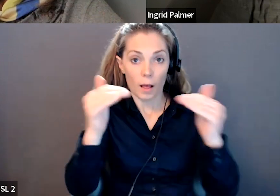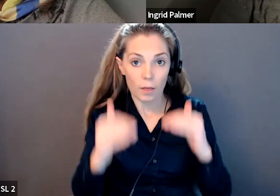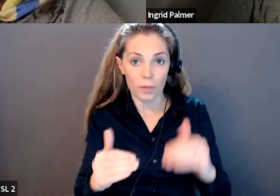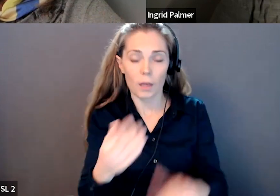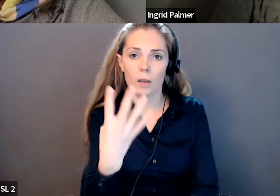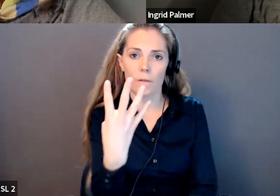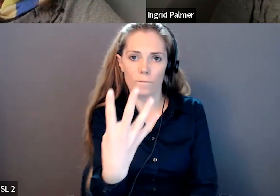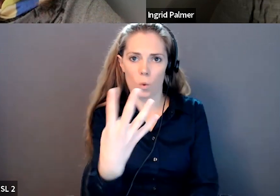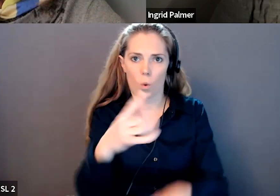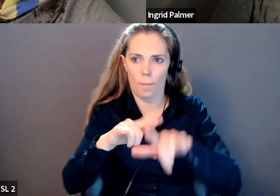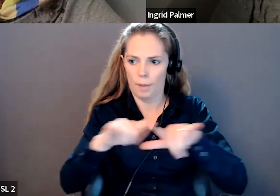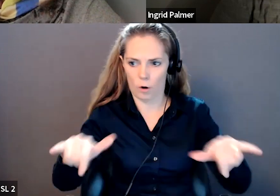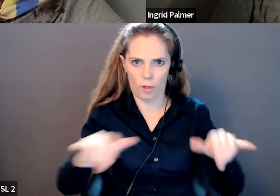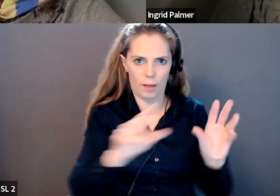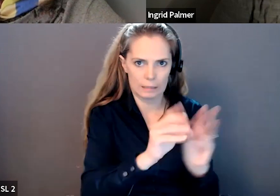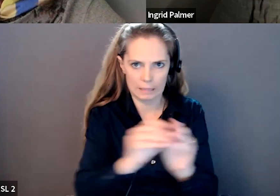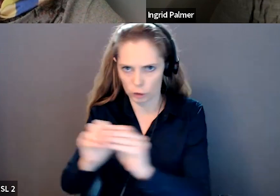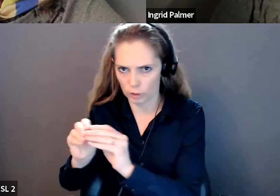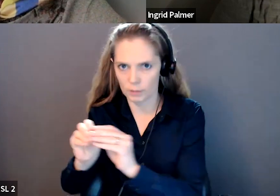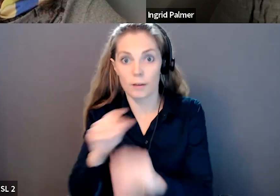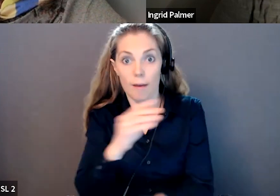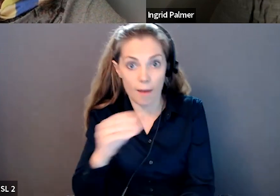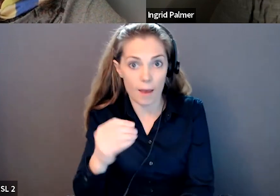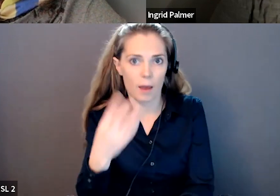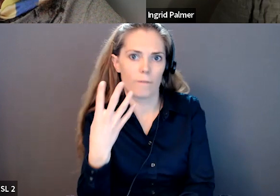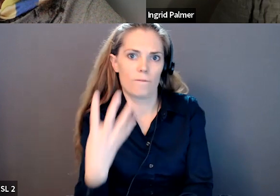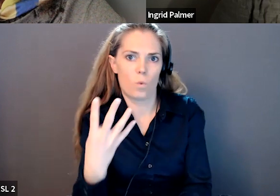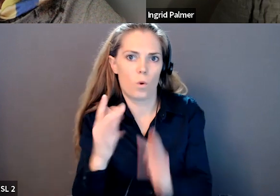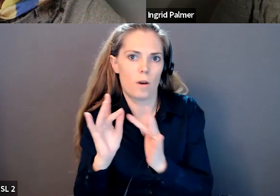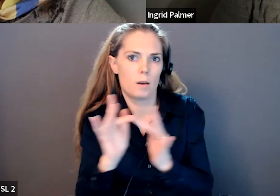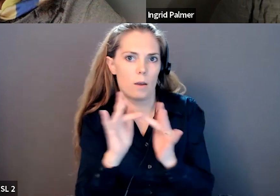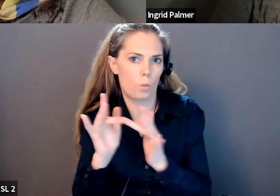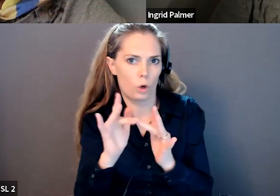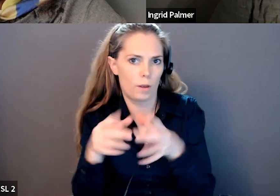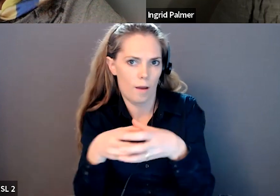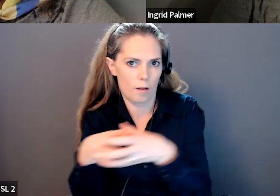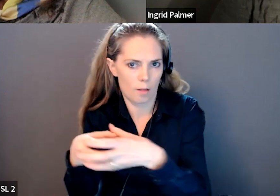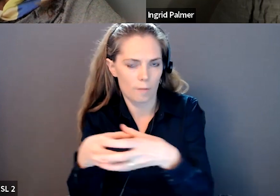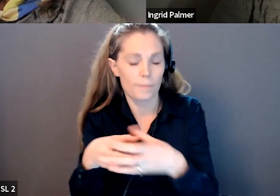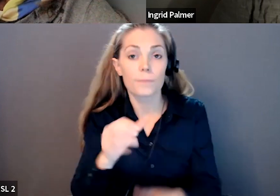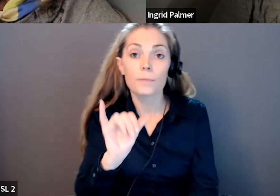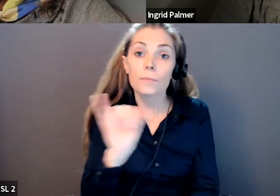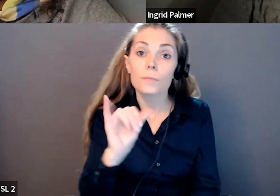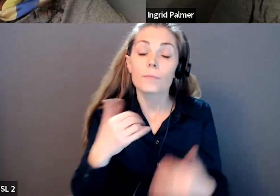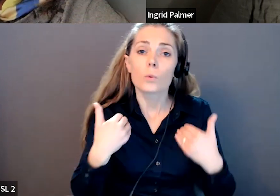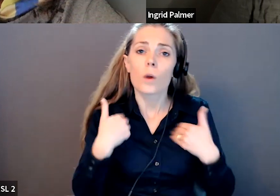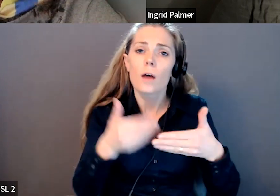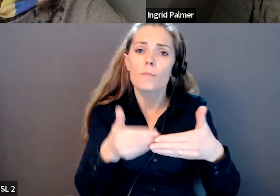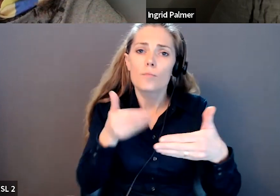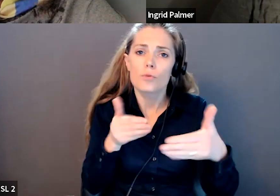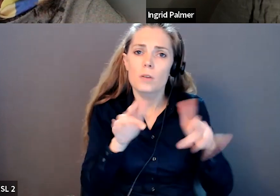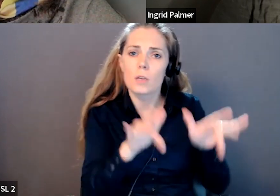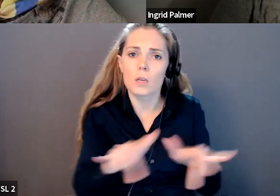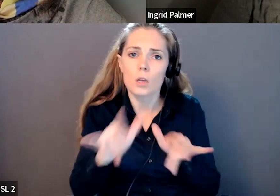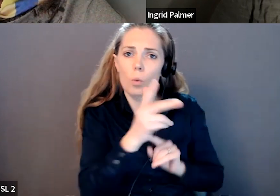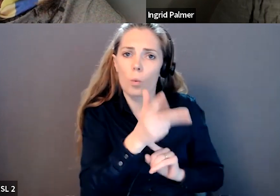networking huddles. There are also recorded vignettes to check out about the lived experience and living experience of